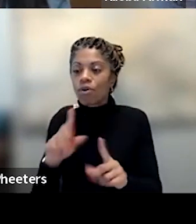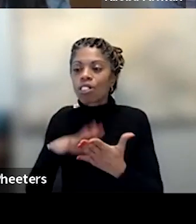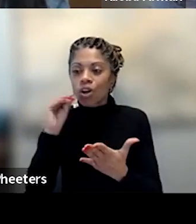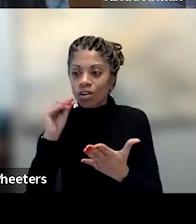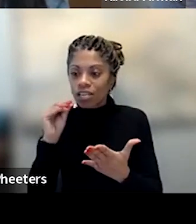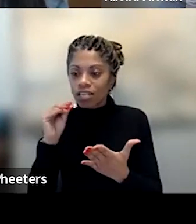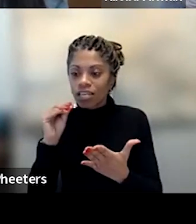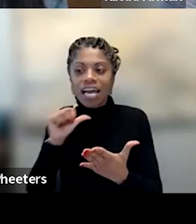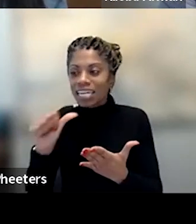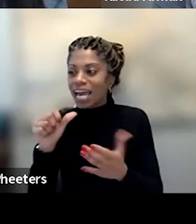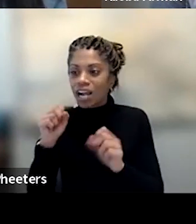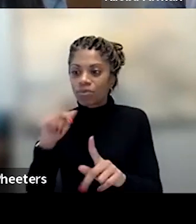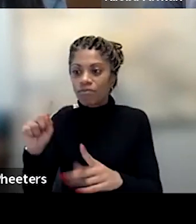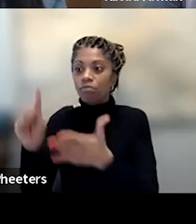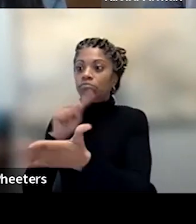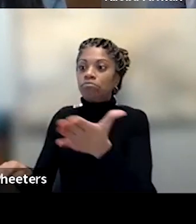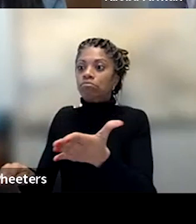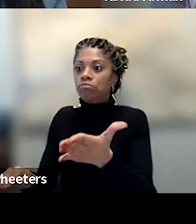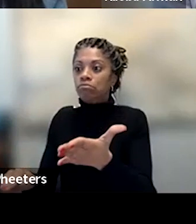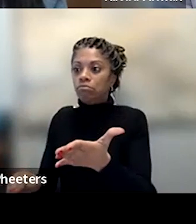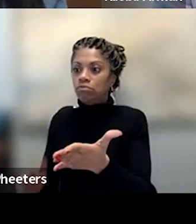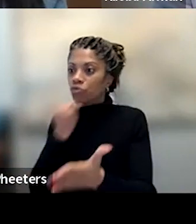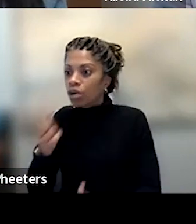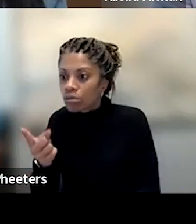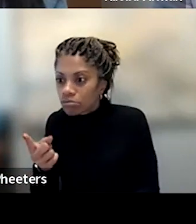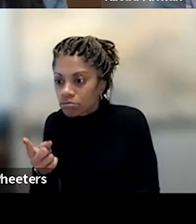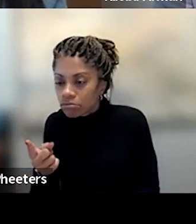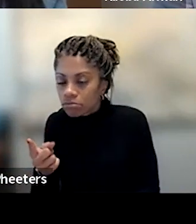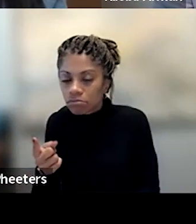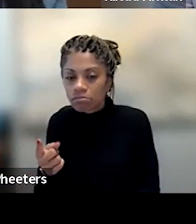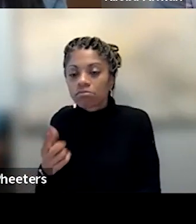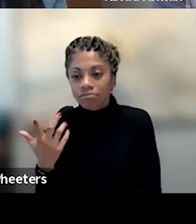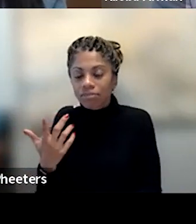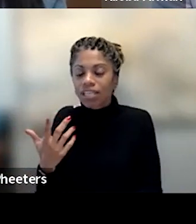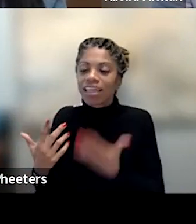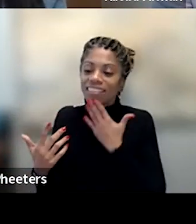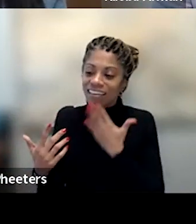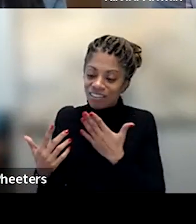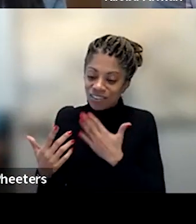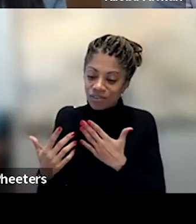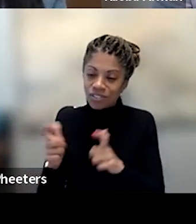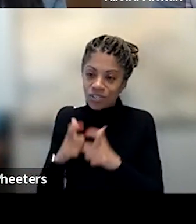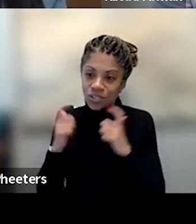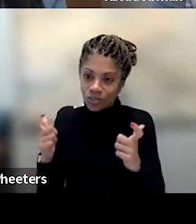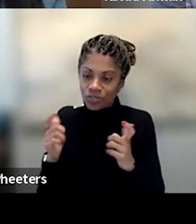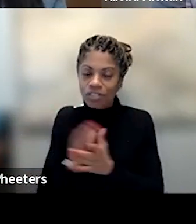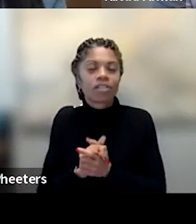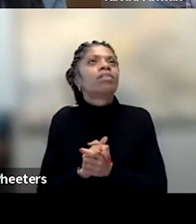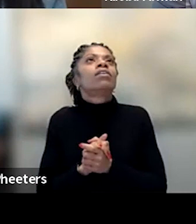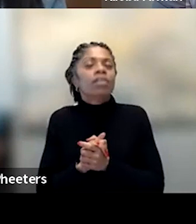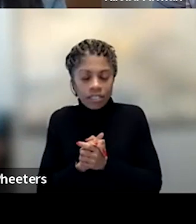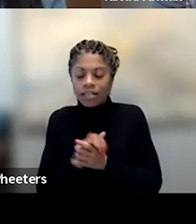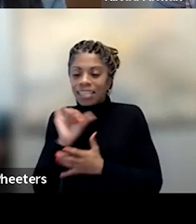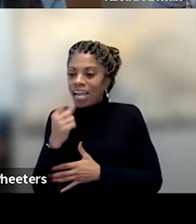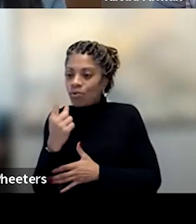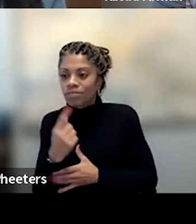to critique. Yeah, huge takeaway. I just want to lean into that about giving folks grace,